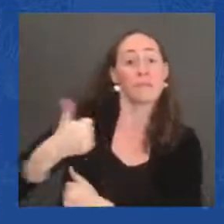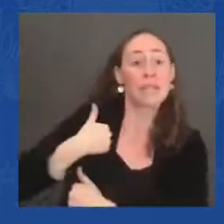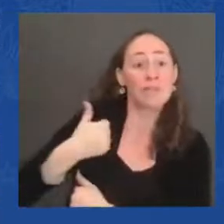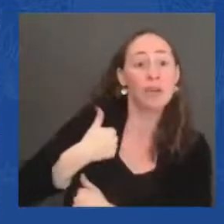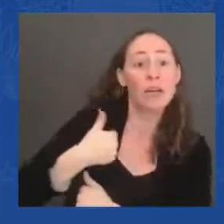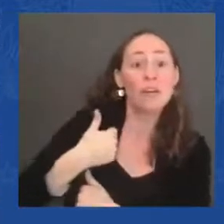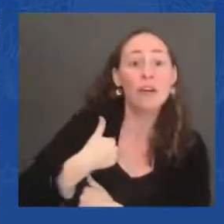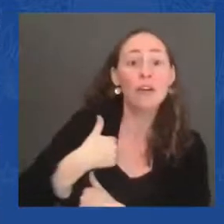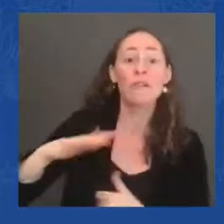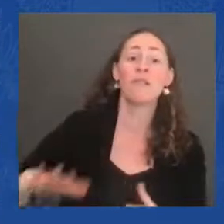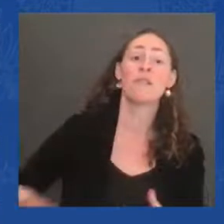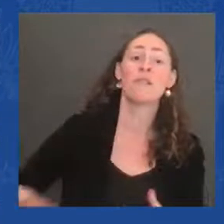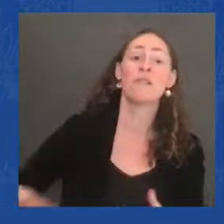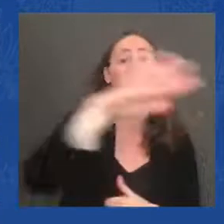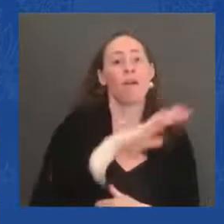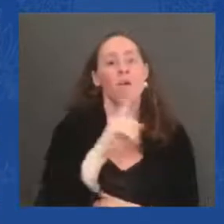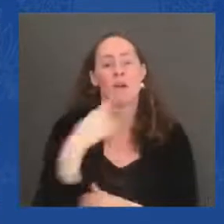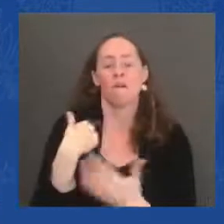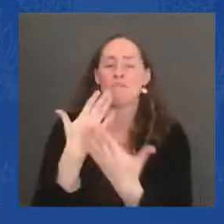fires across our landscape.